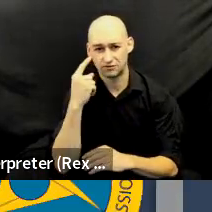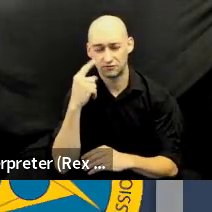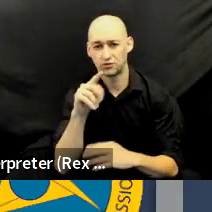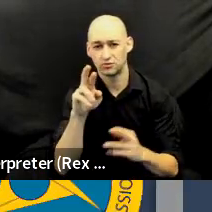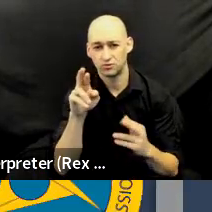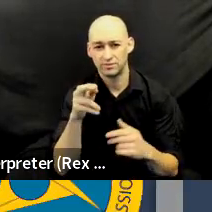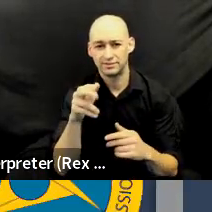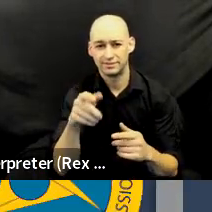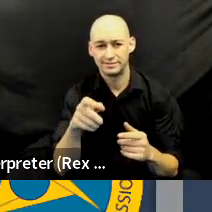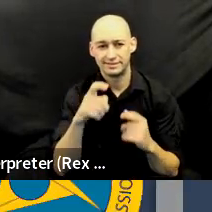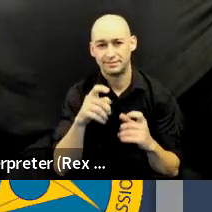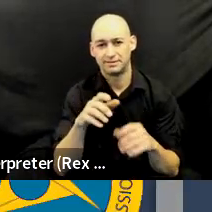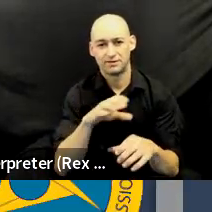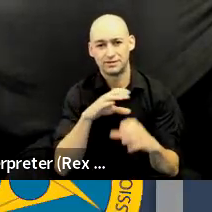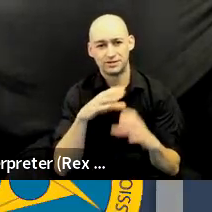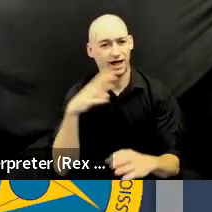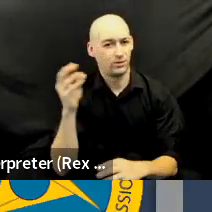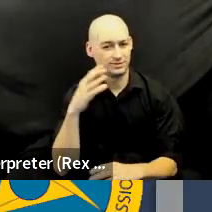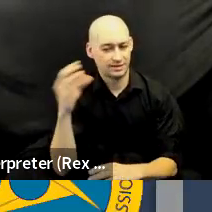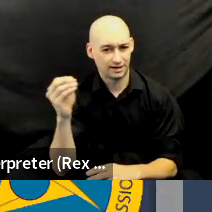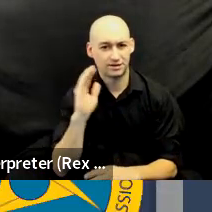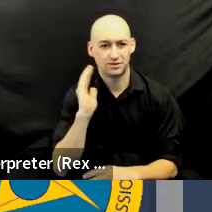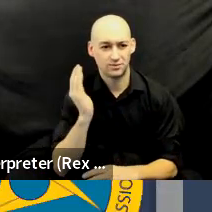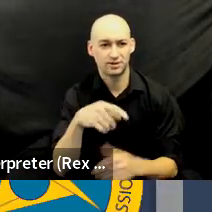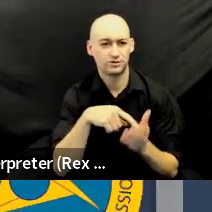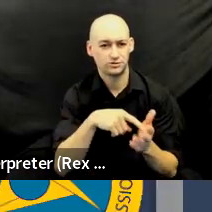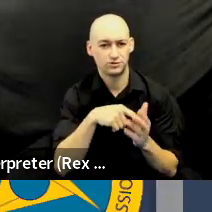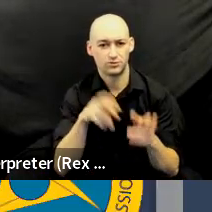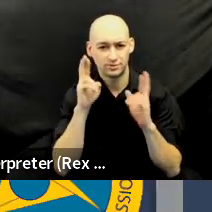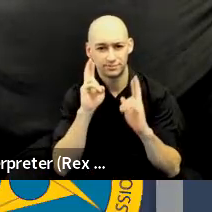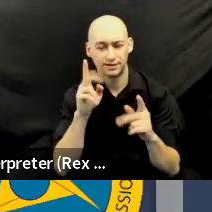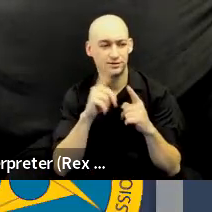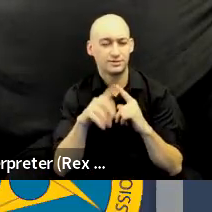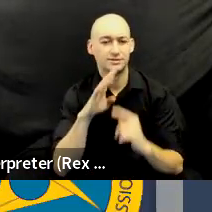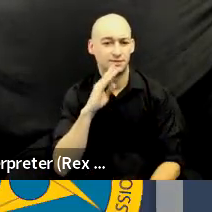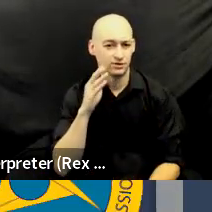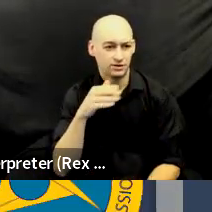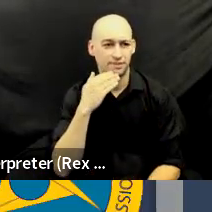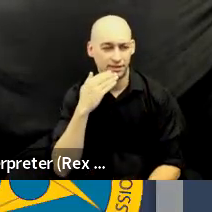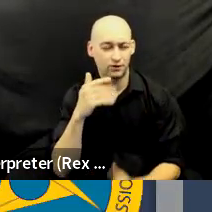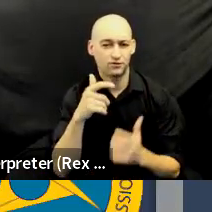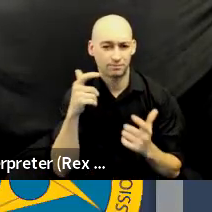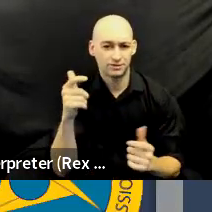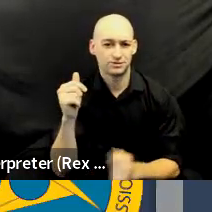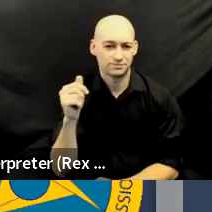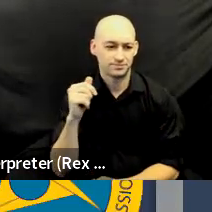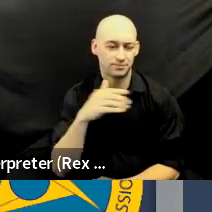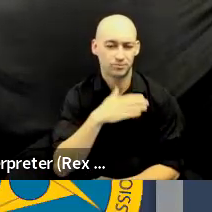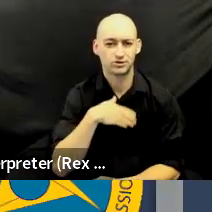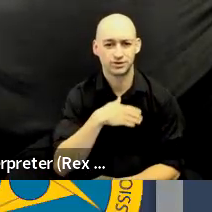to take conversations outside so that we can show respect to our speakers. Thank you so much. Appreciate